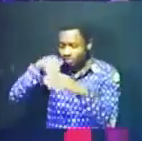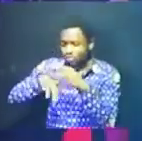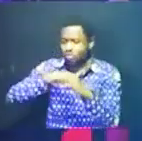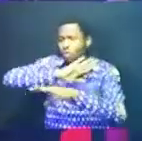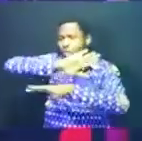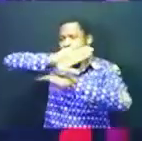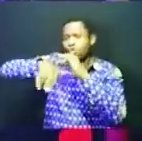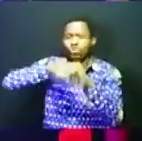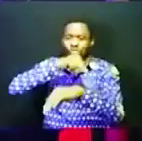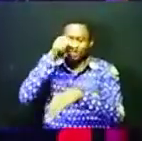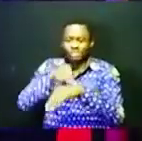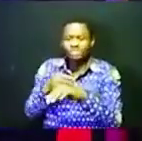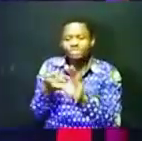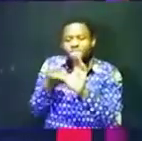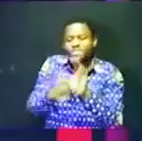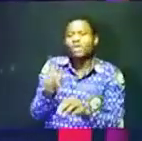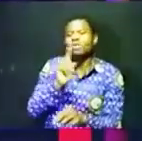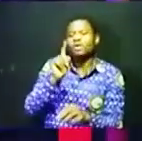Jerusalem.